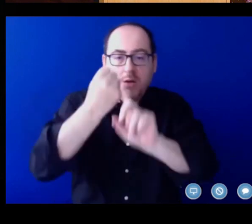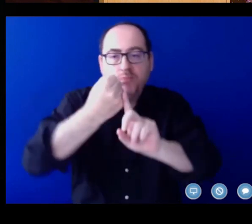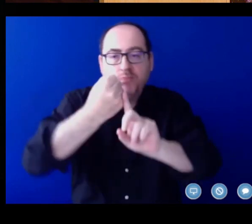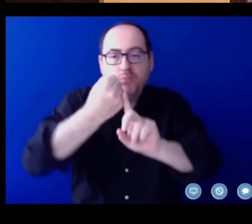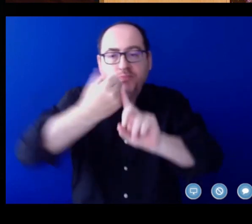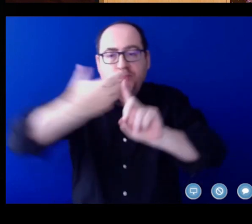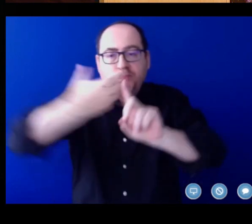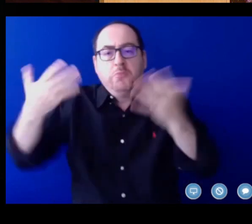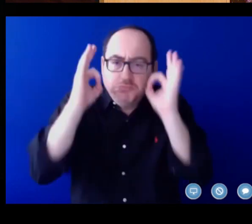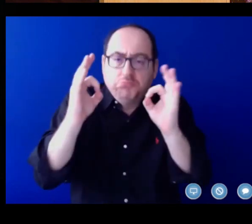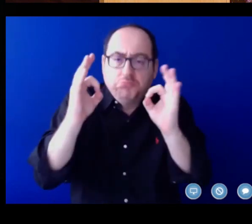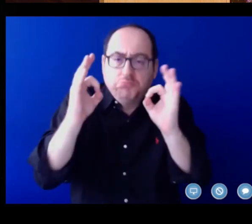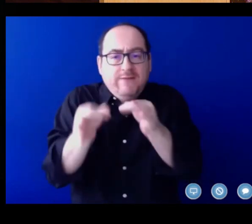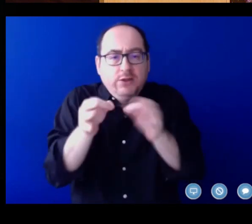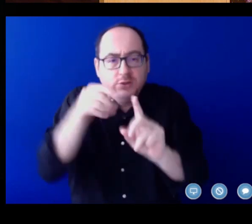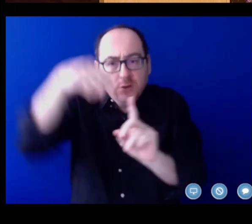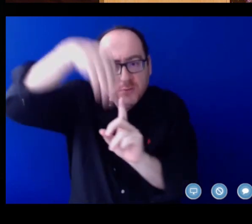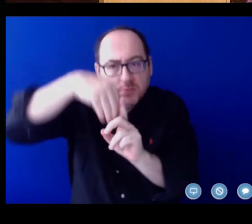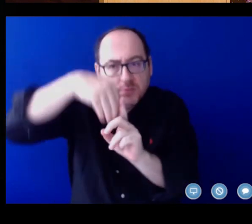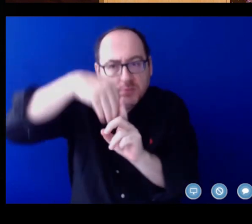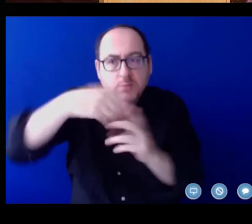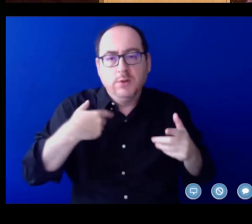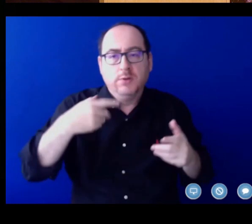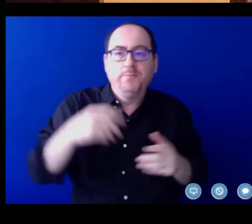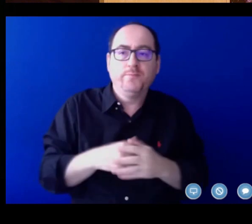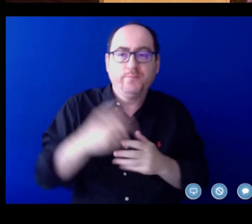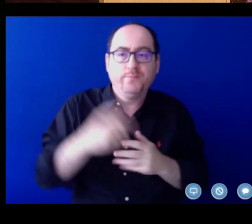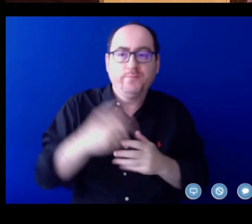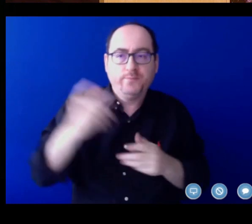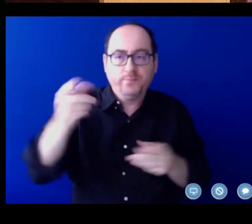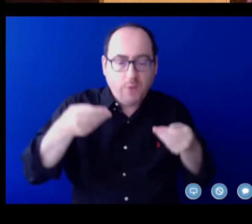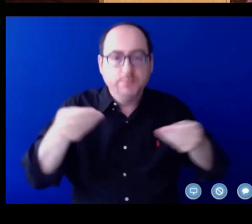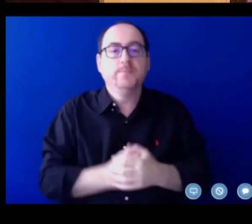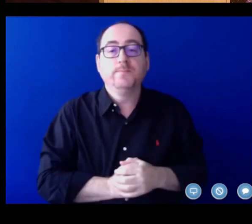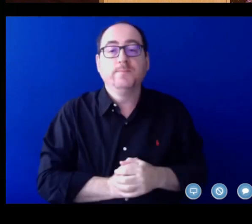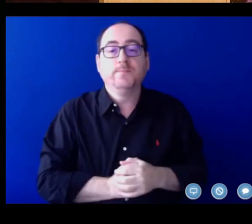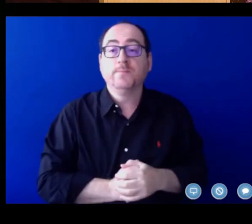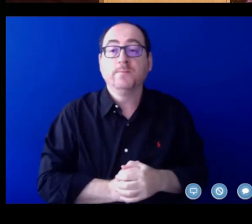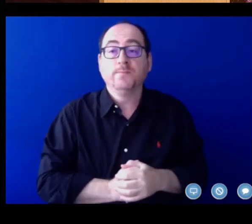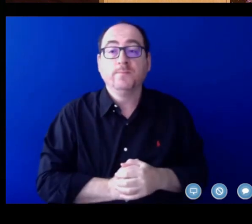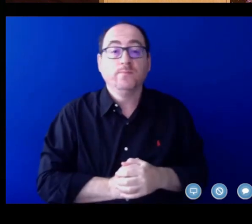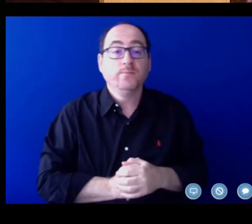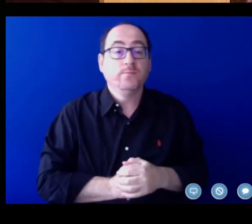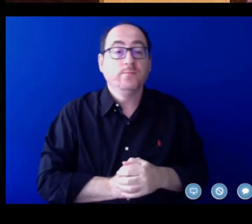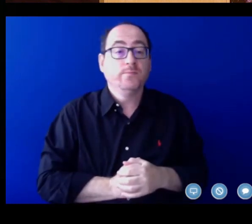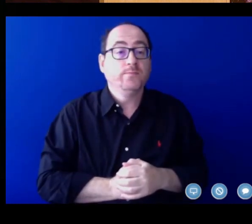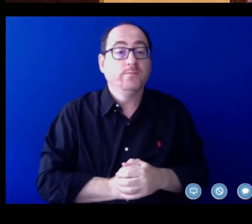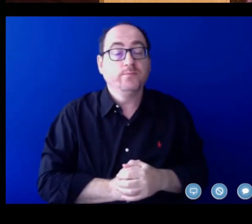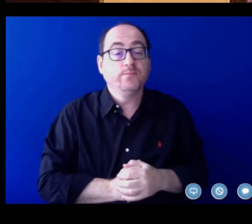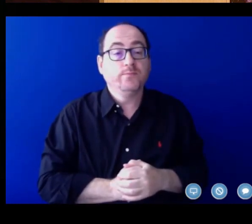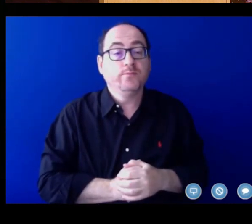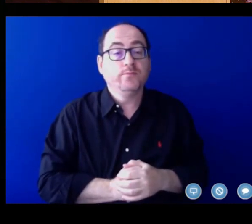nationality, membership of a particular social group or political opinion, is outside the country of his or her nationality and is unable